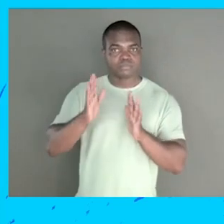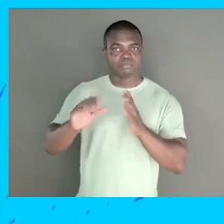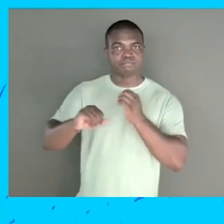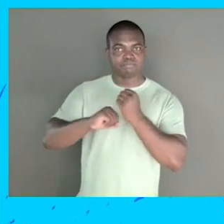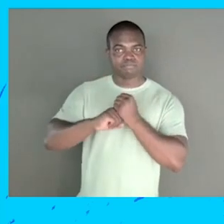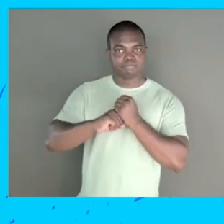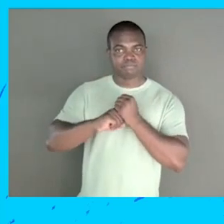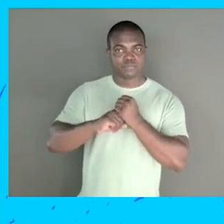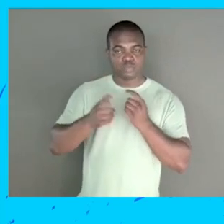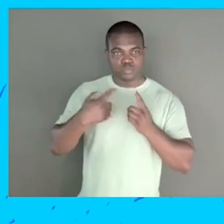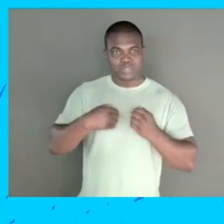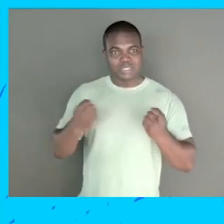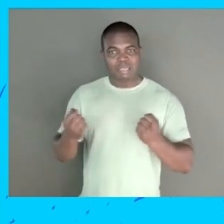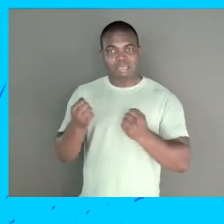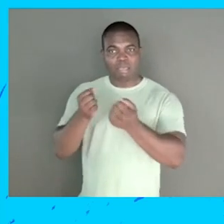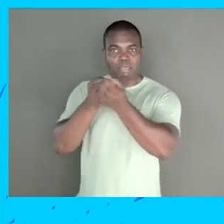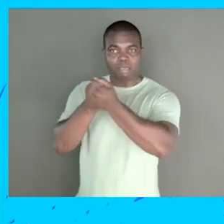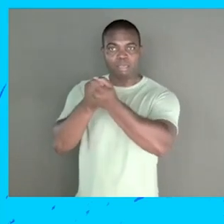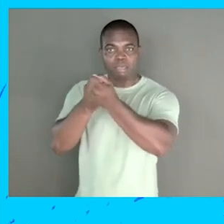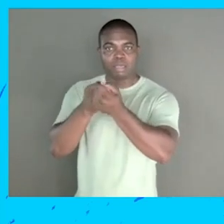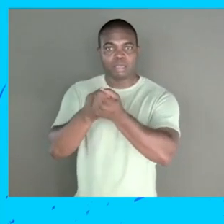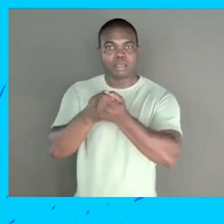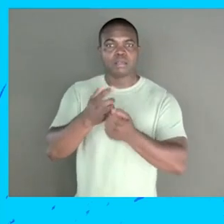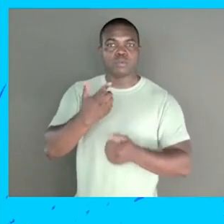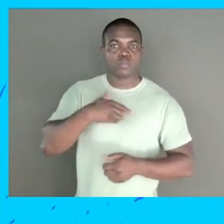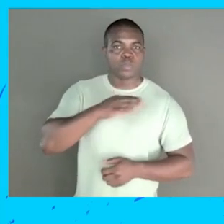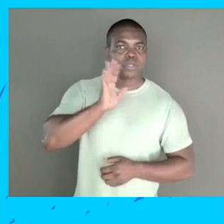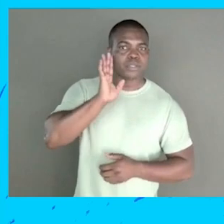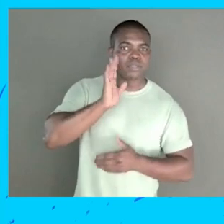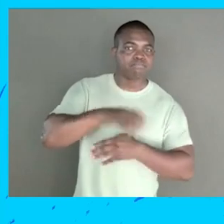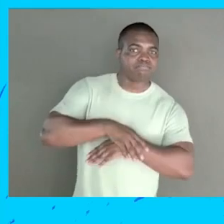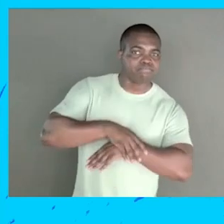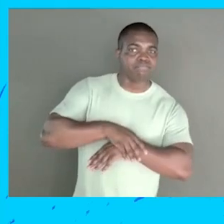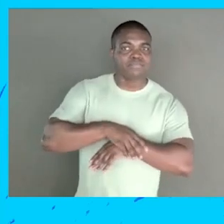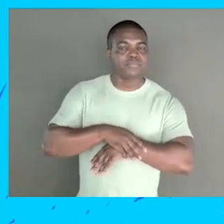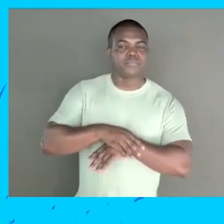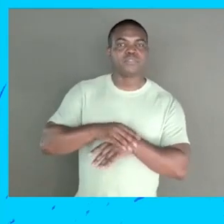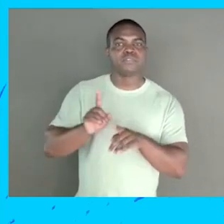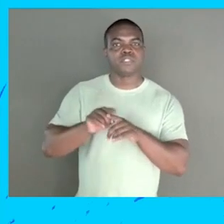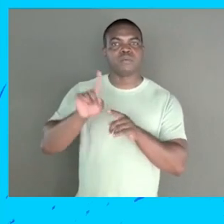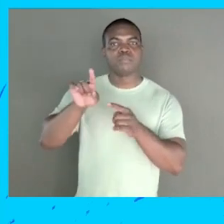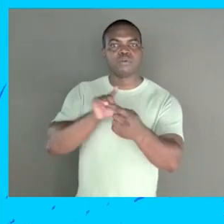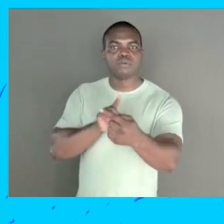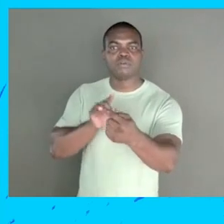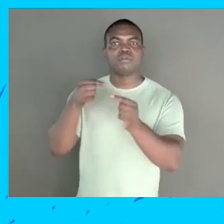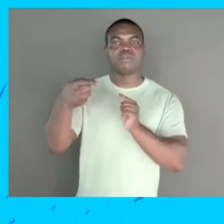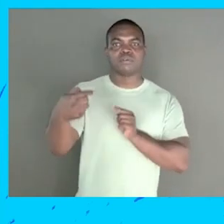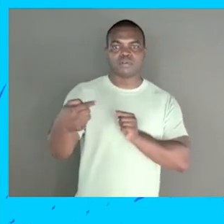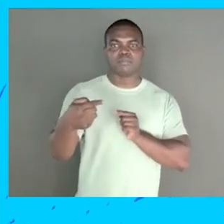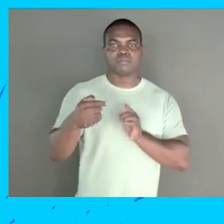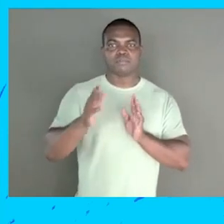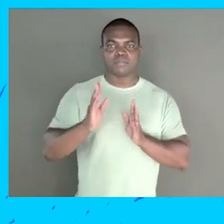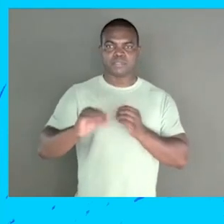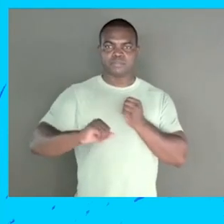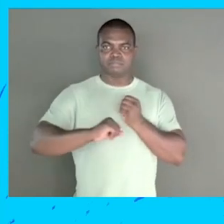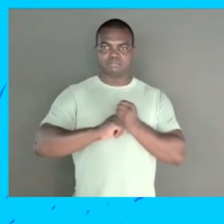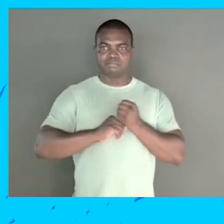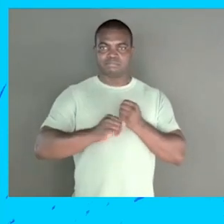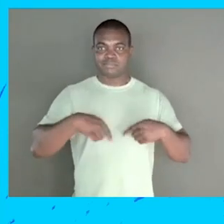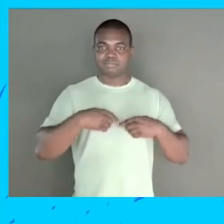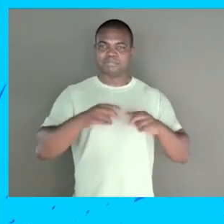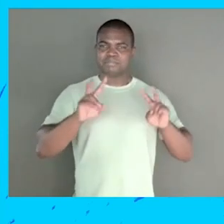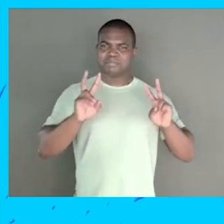been told. We deserve peace after a lifetime of war. After all the petitions,